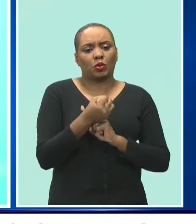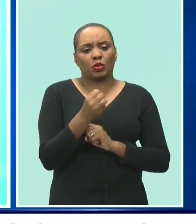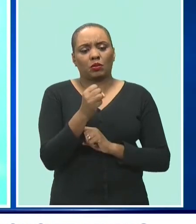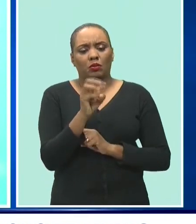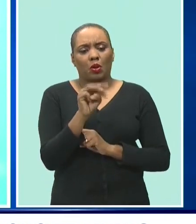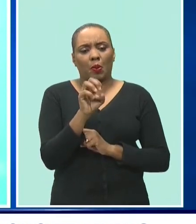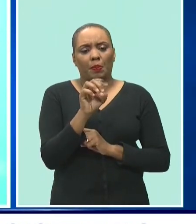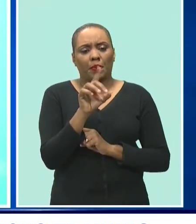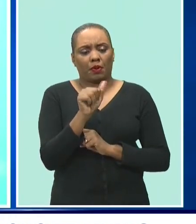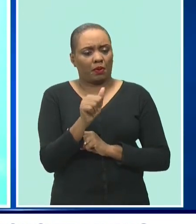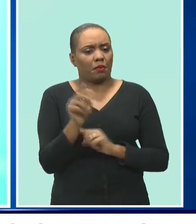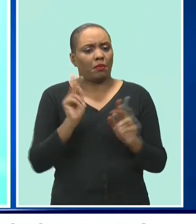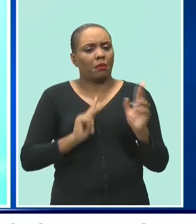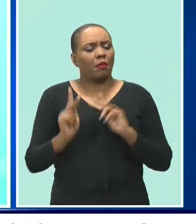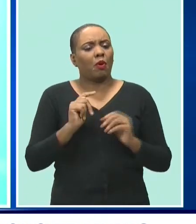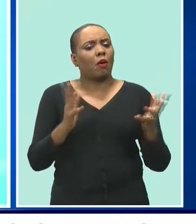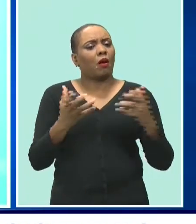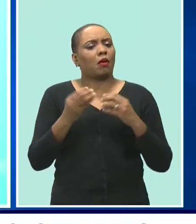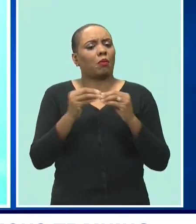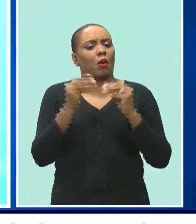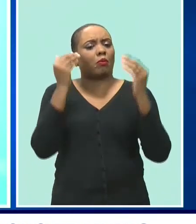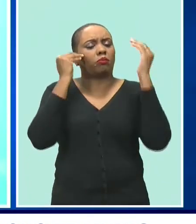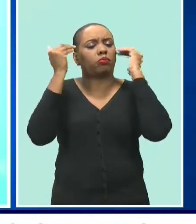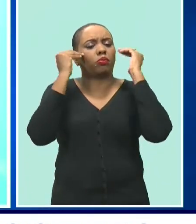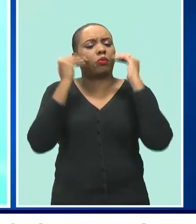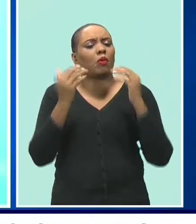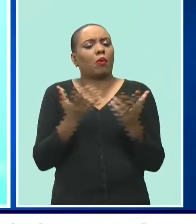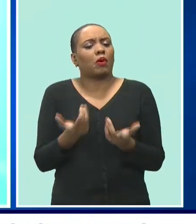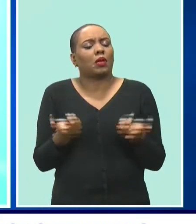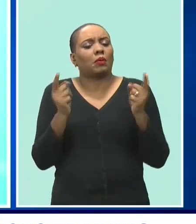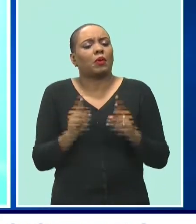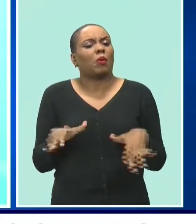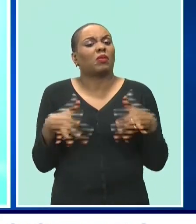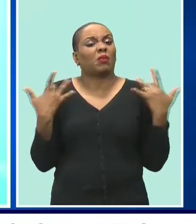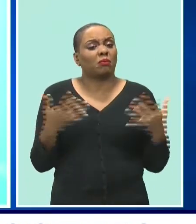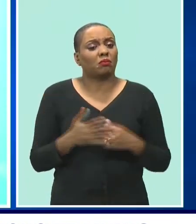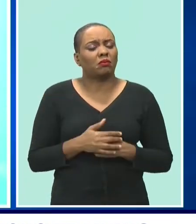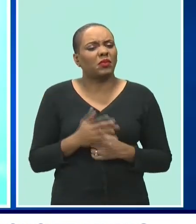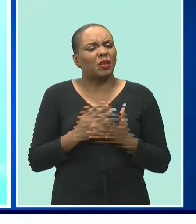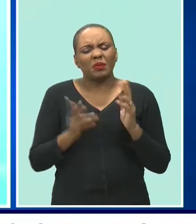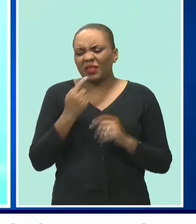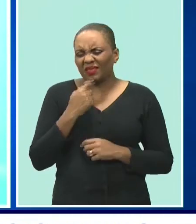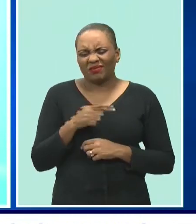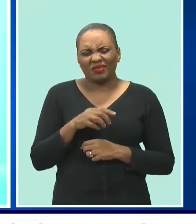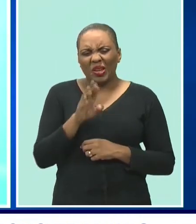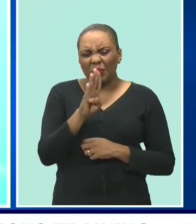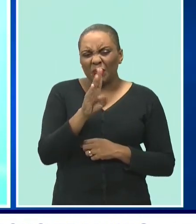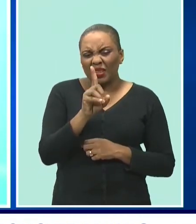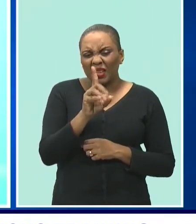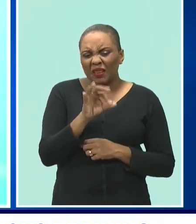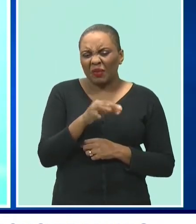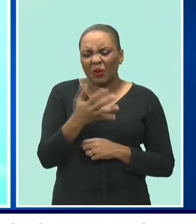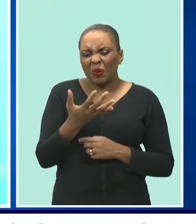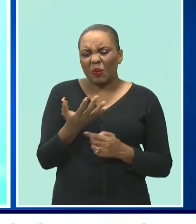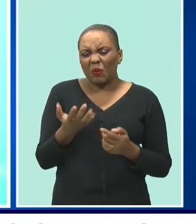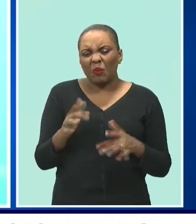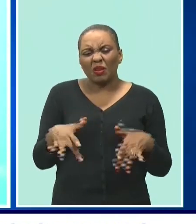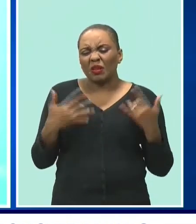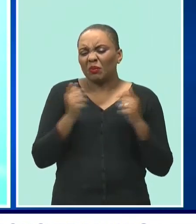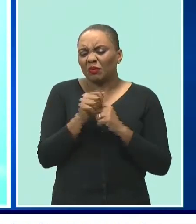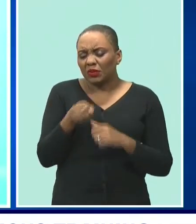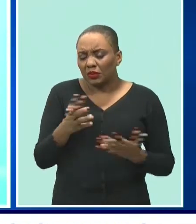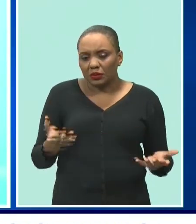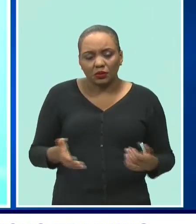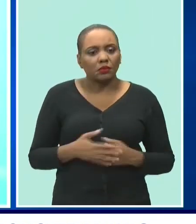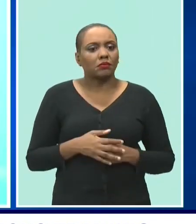so that people are more aware of what they do. Some people always wonder what the Defence Force does. This would be their prime opportunity to get